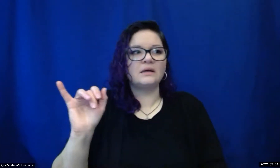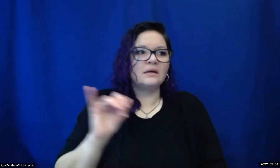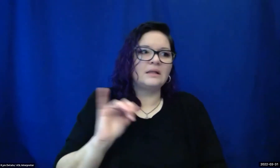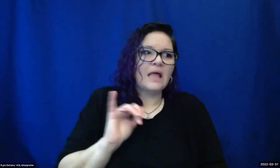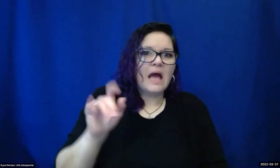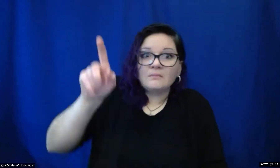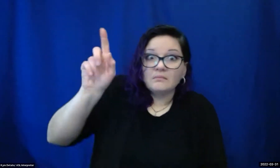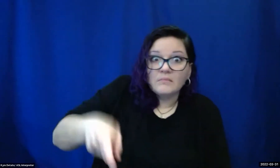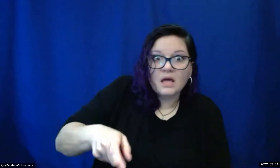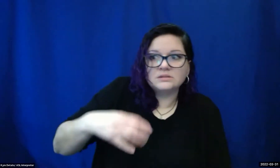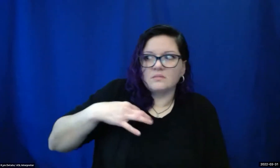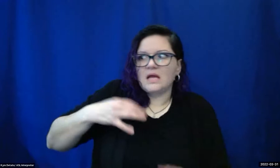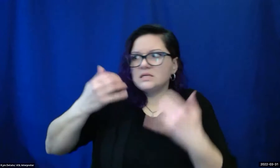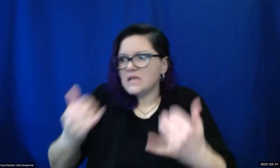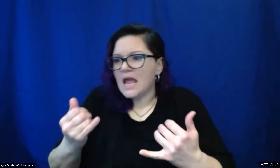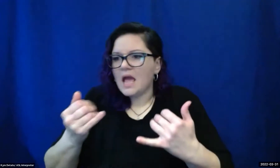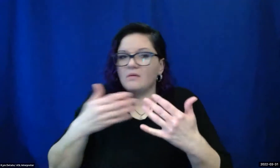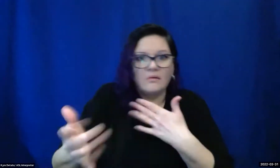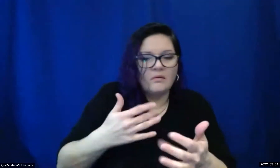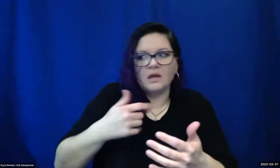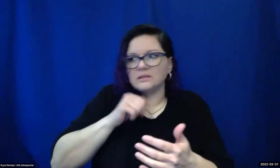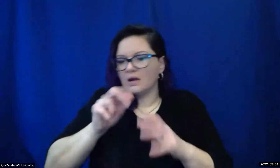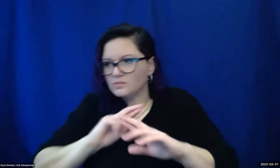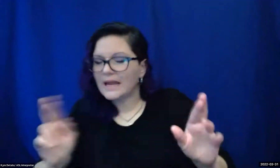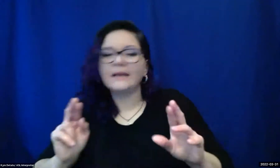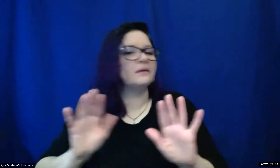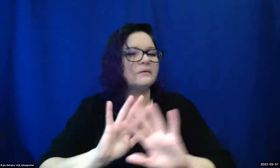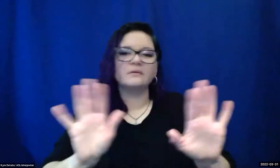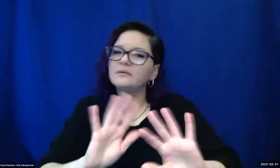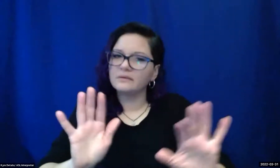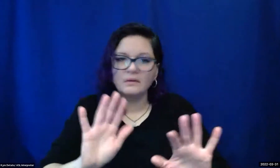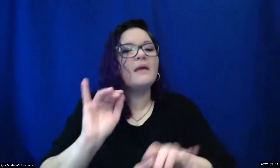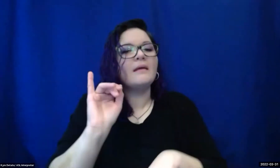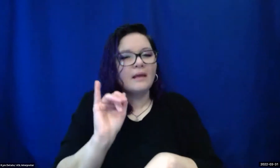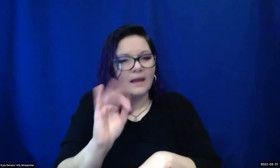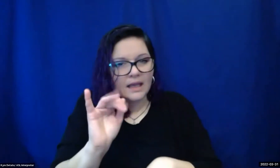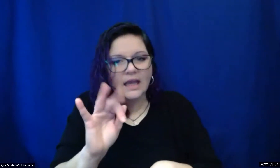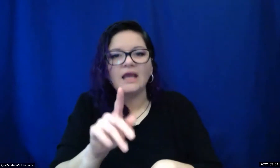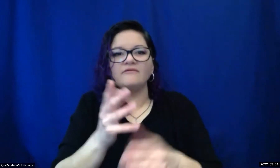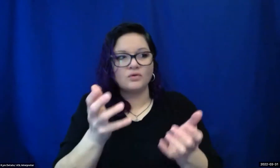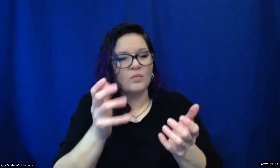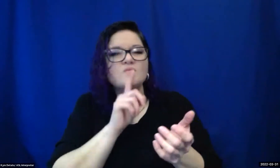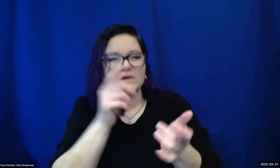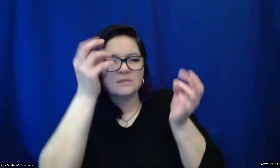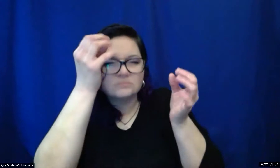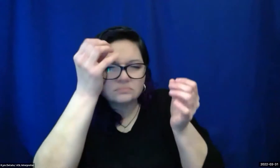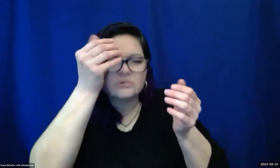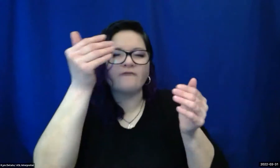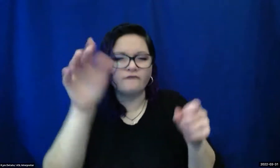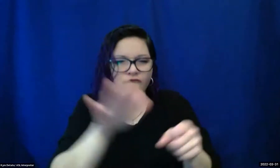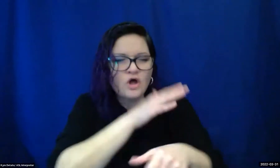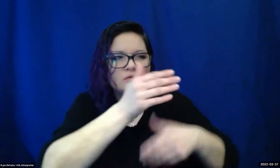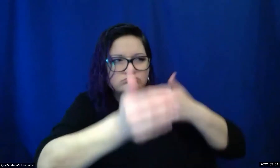if you don't feel that you're ready or you haven't really figured out the scope of the improvements that you're looking to make.